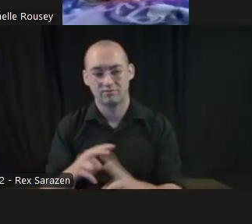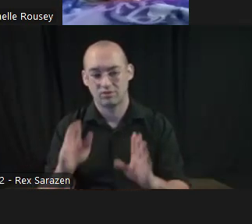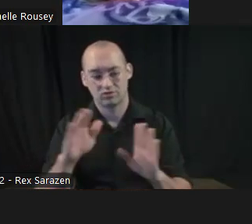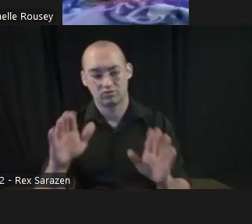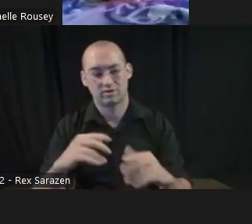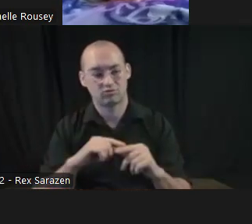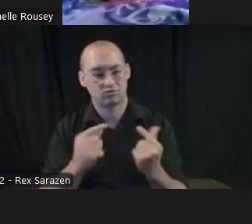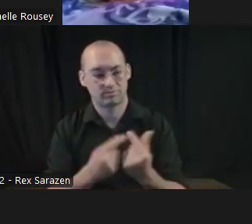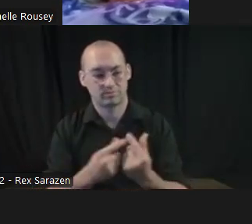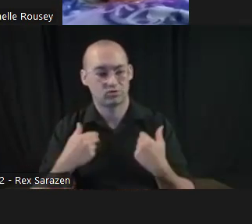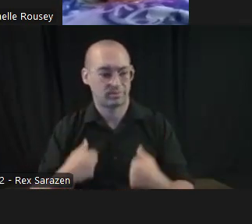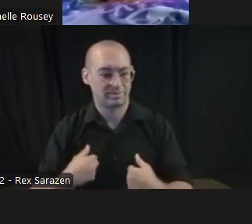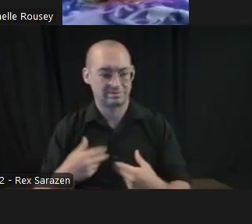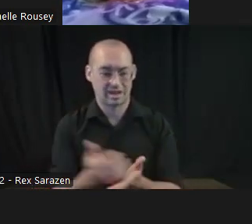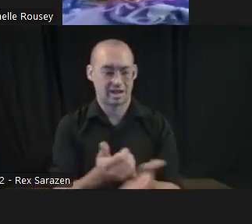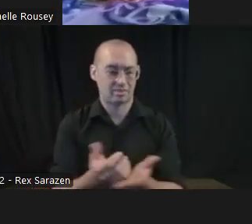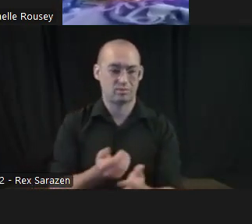that are gathering and going through this